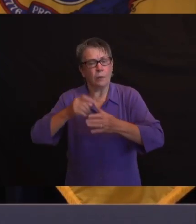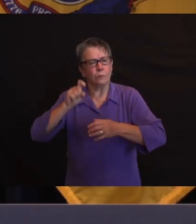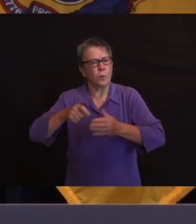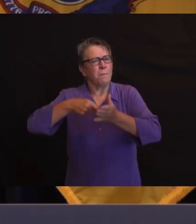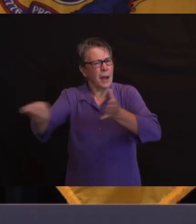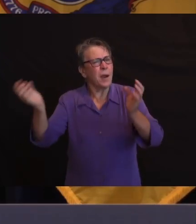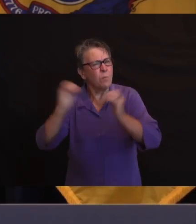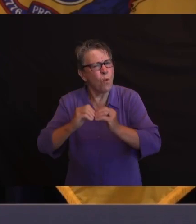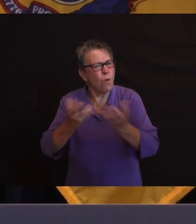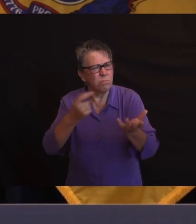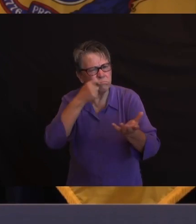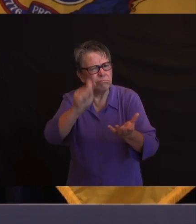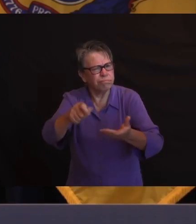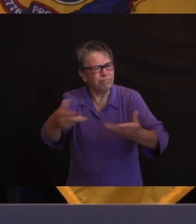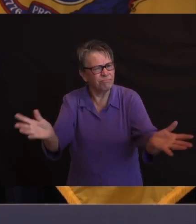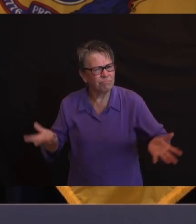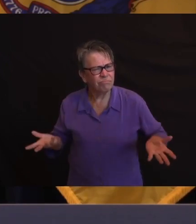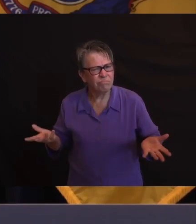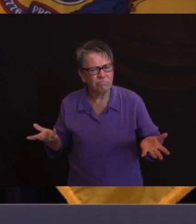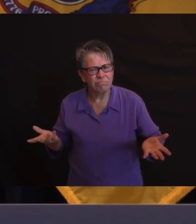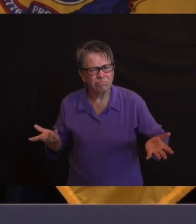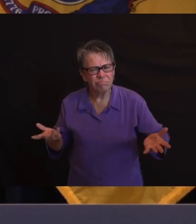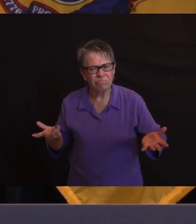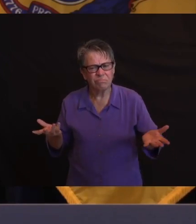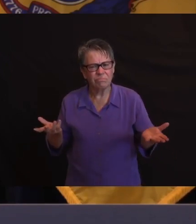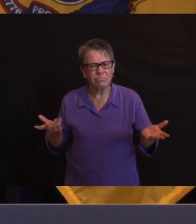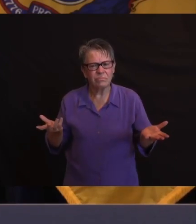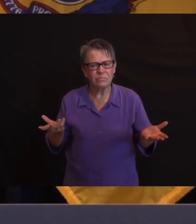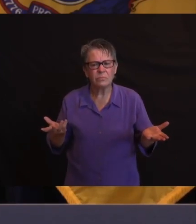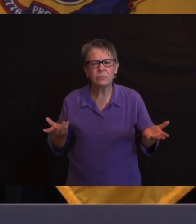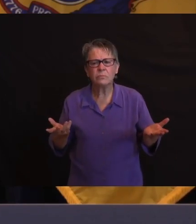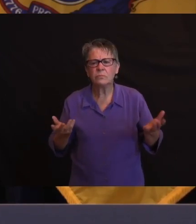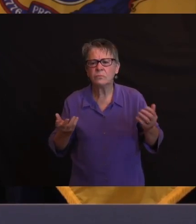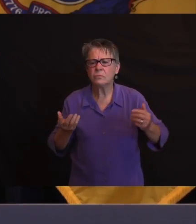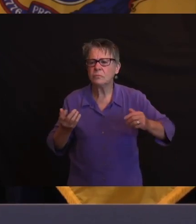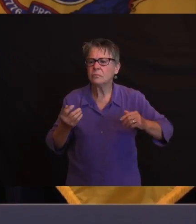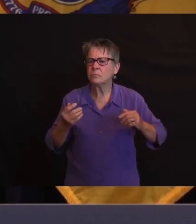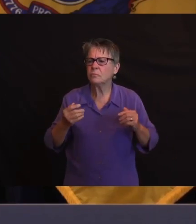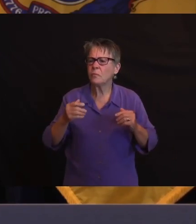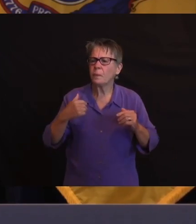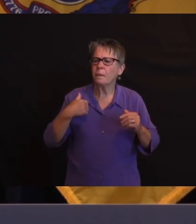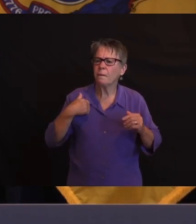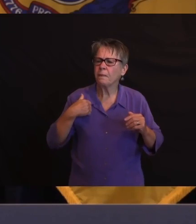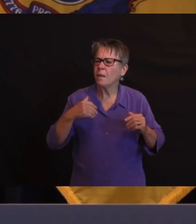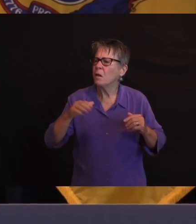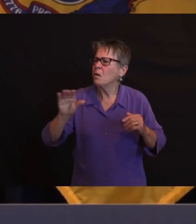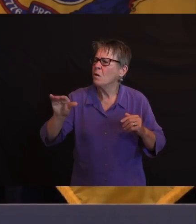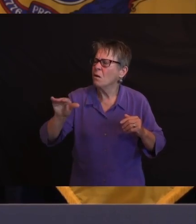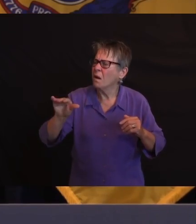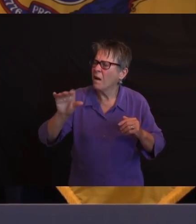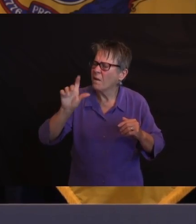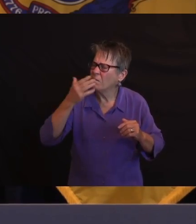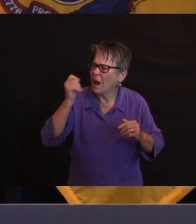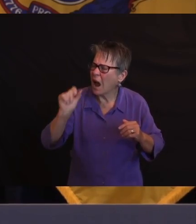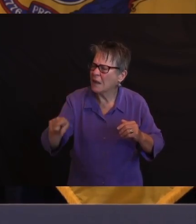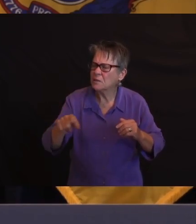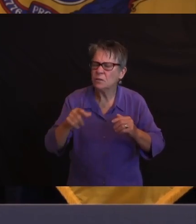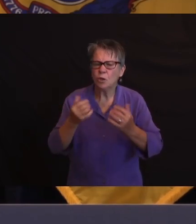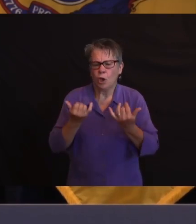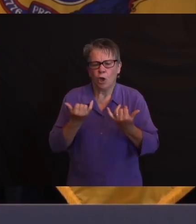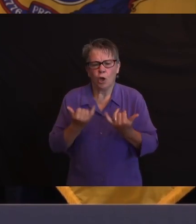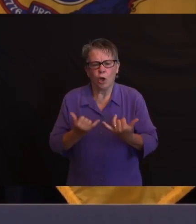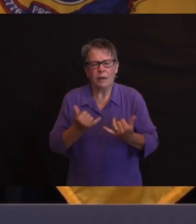I forgot to ask, what is our current testing, daily testing numbers? And just also, you didn't strike this. Do you have a timeline when